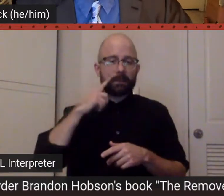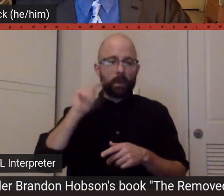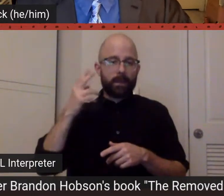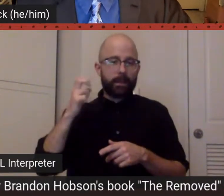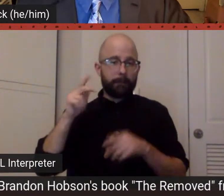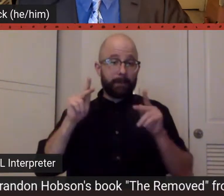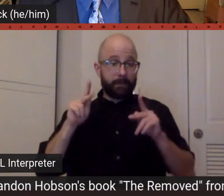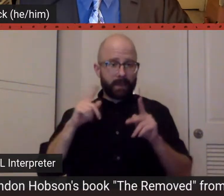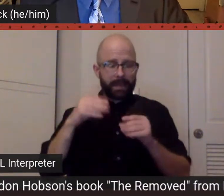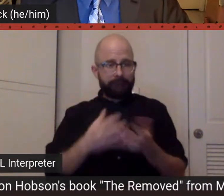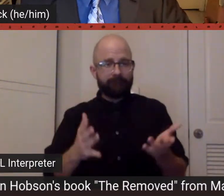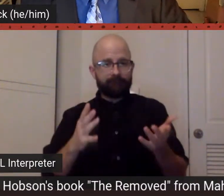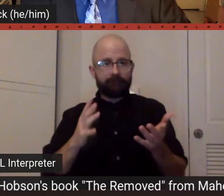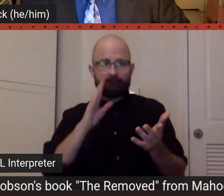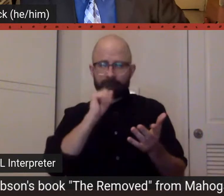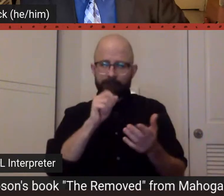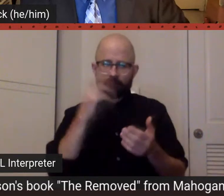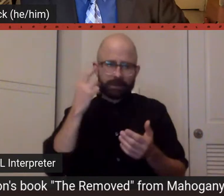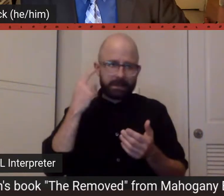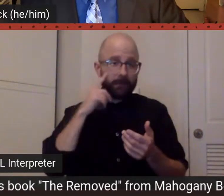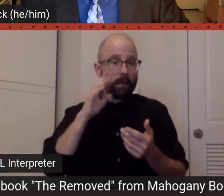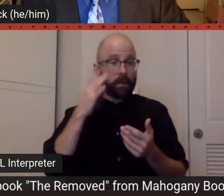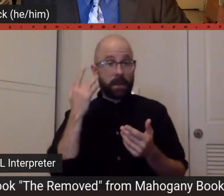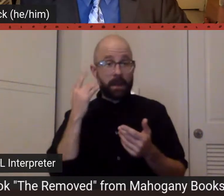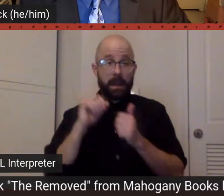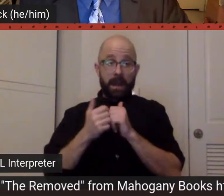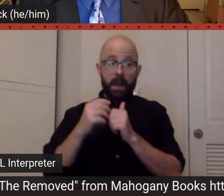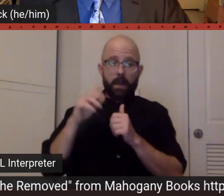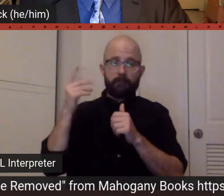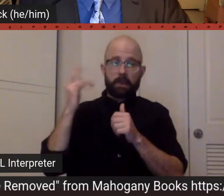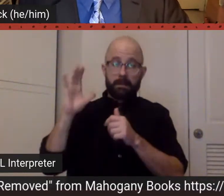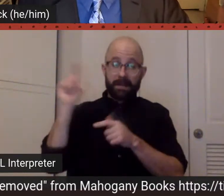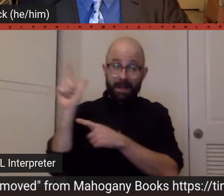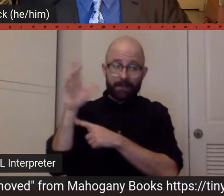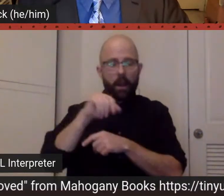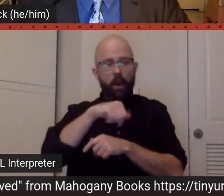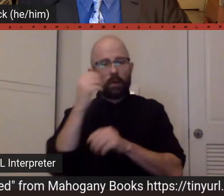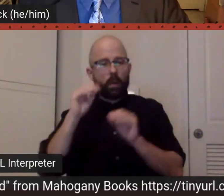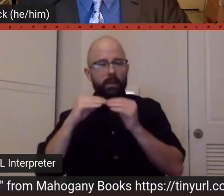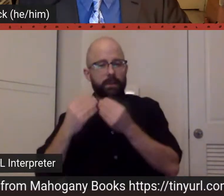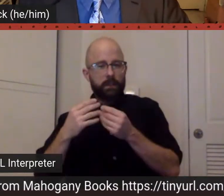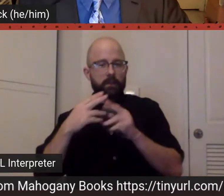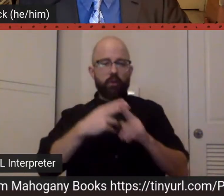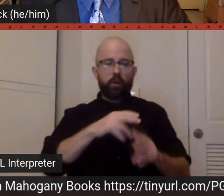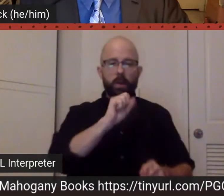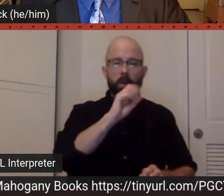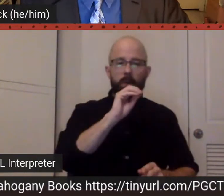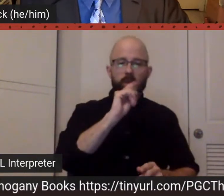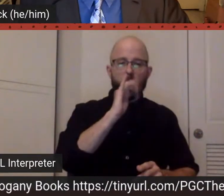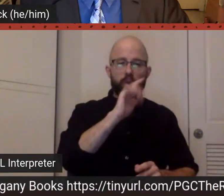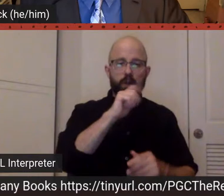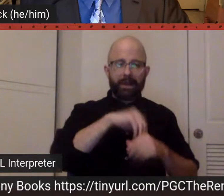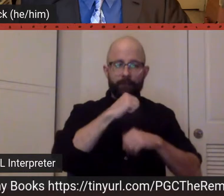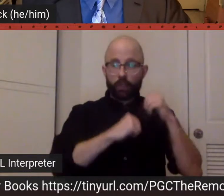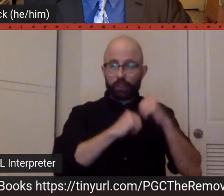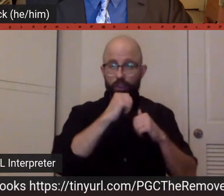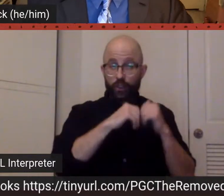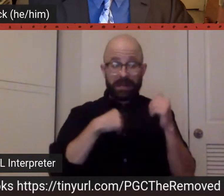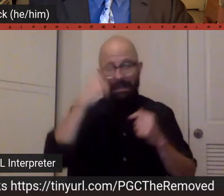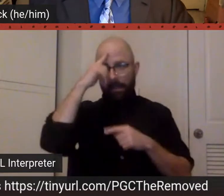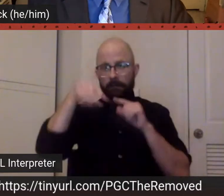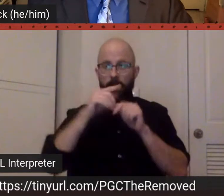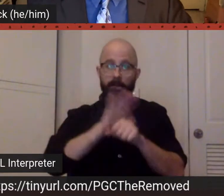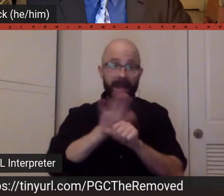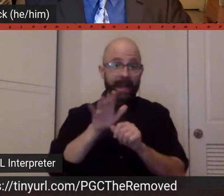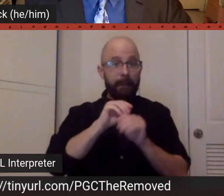a really important and compelling case for how public libraries and other organizations create what's called social infrastructure. And if we think about the pandemic, think about the